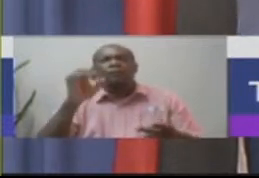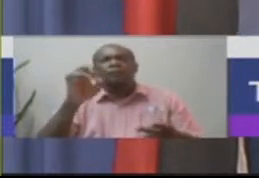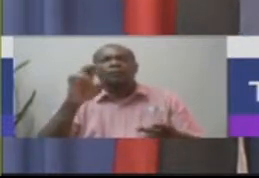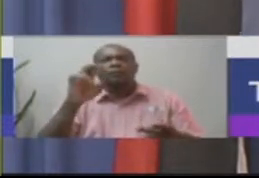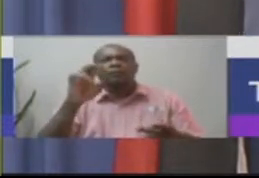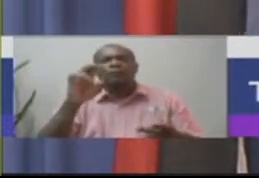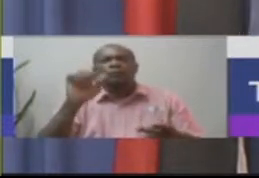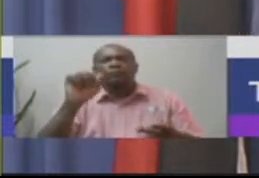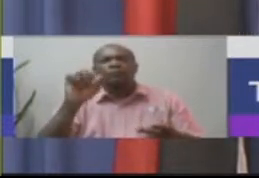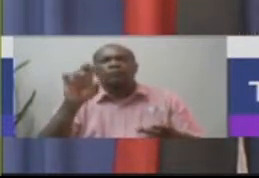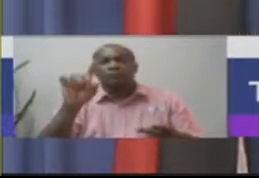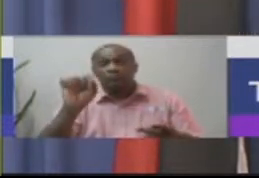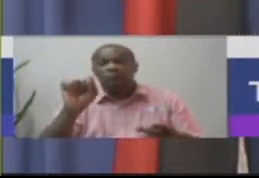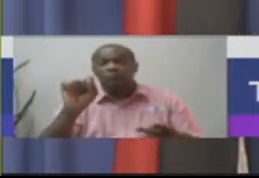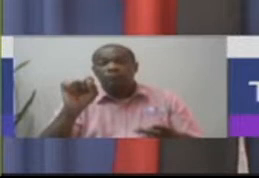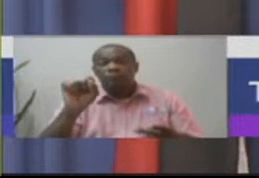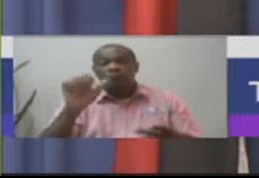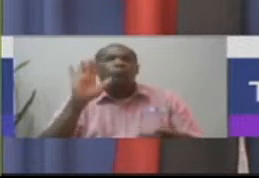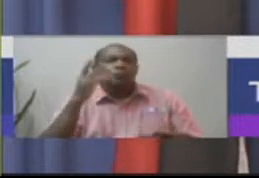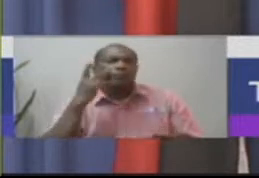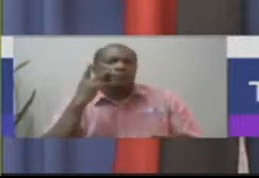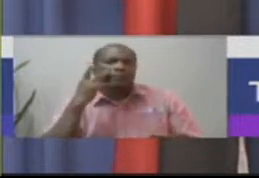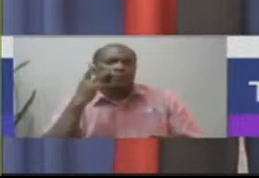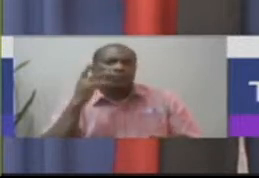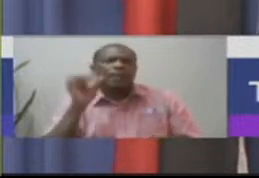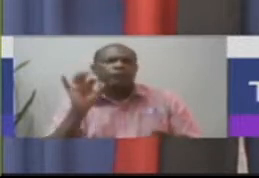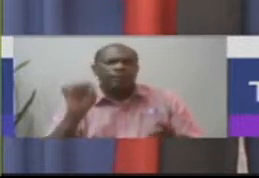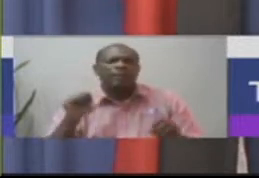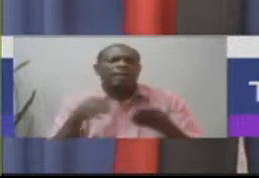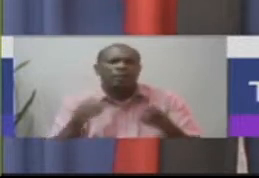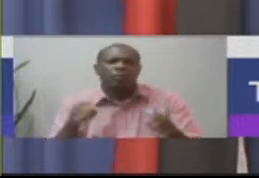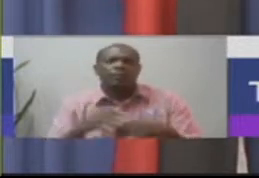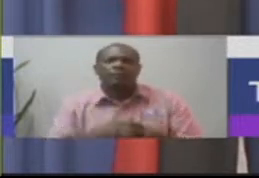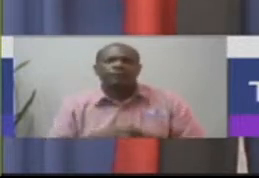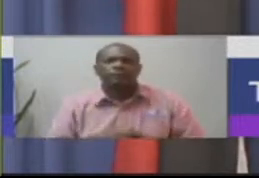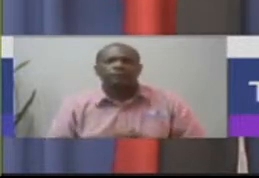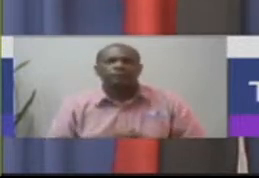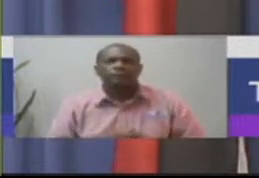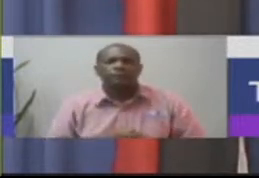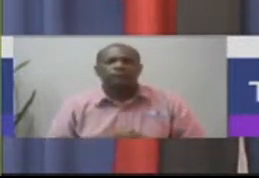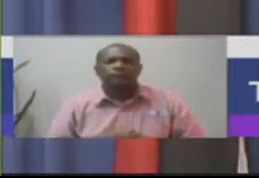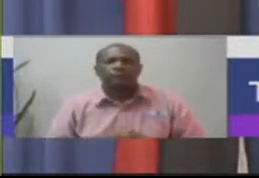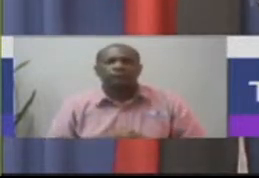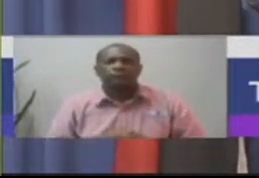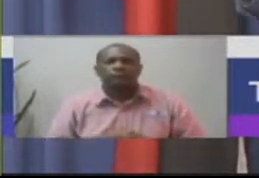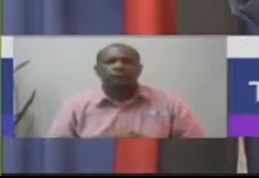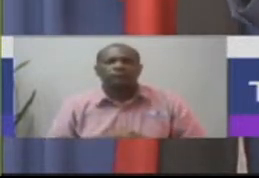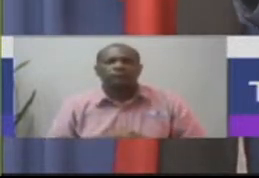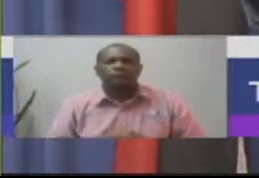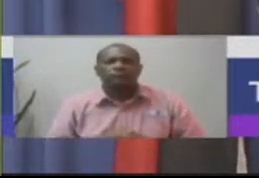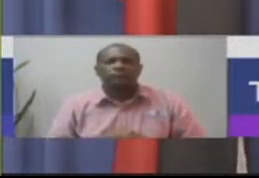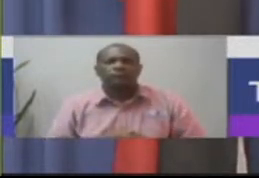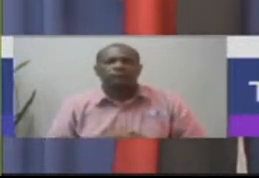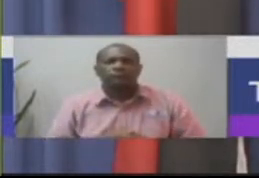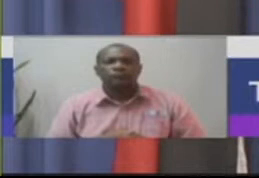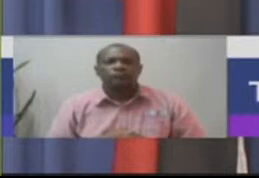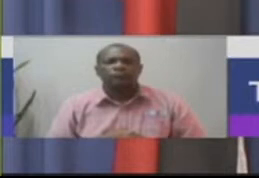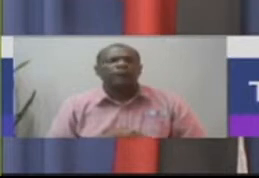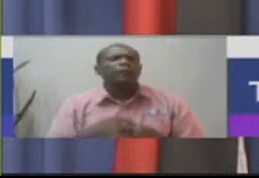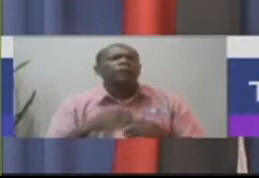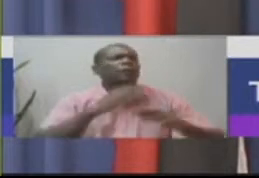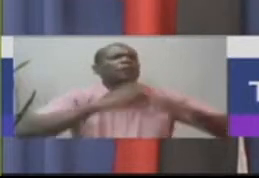be able to expand. We have vaccinated how many construction workers so far? We would have